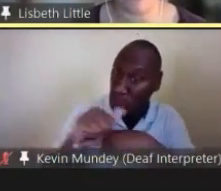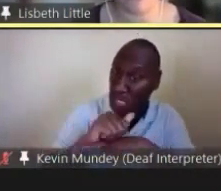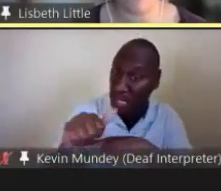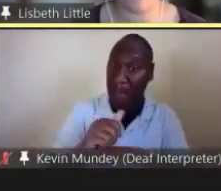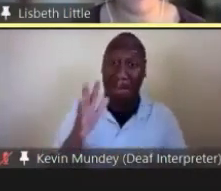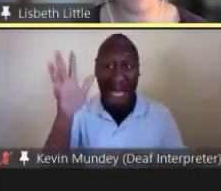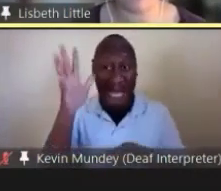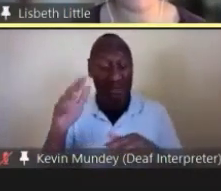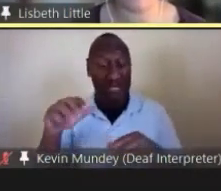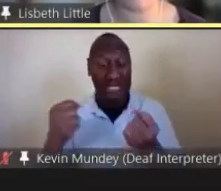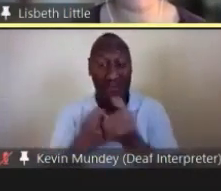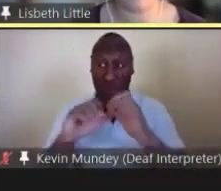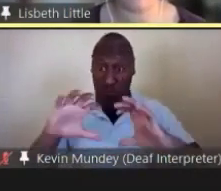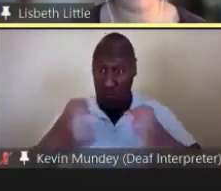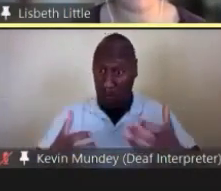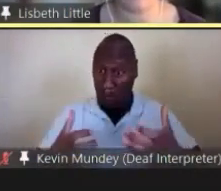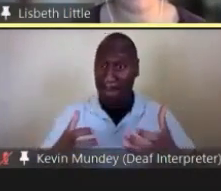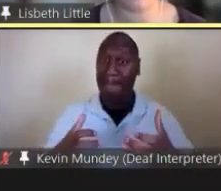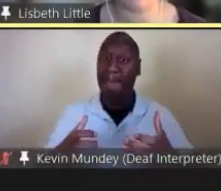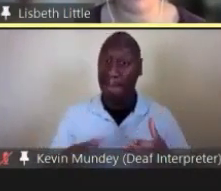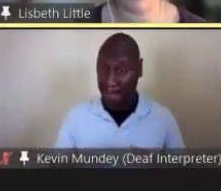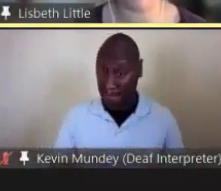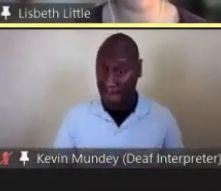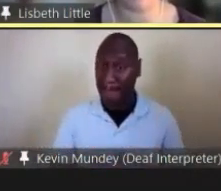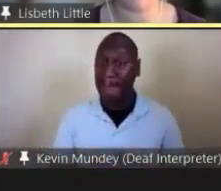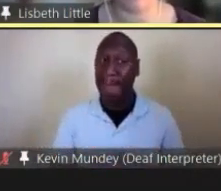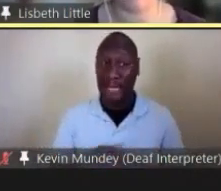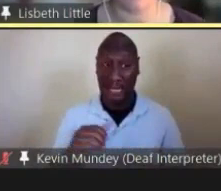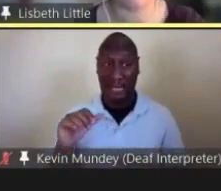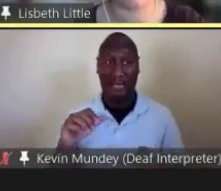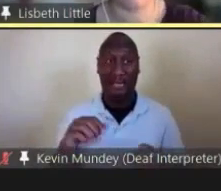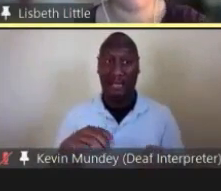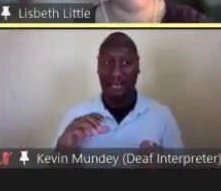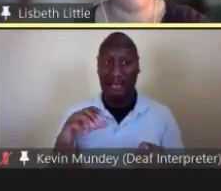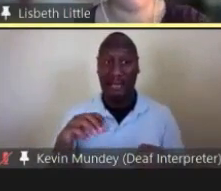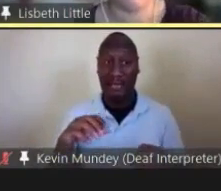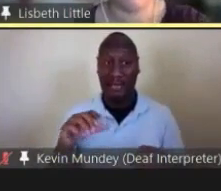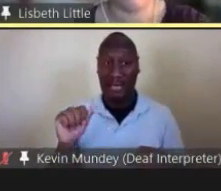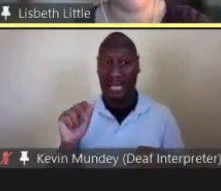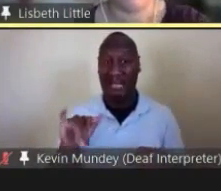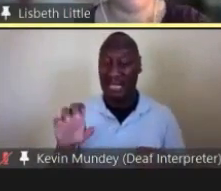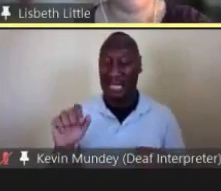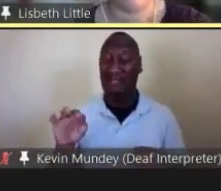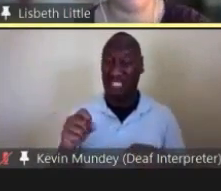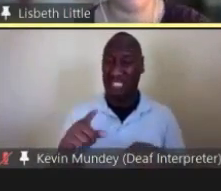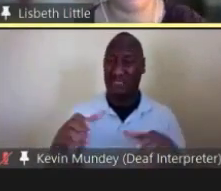Cafe on all aspects of special education and related topics.